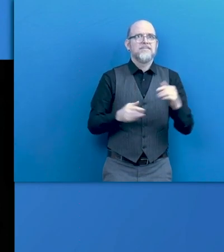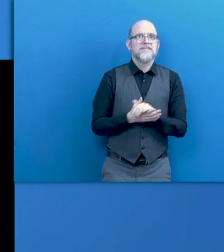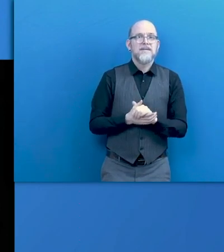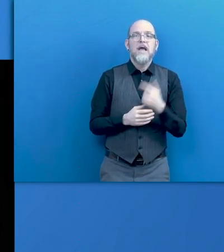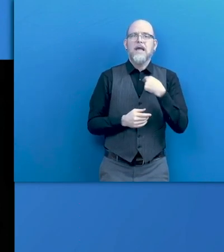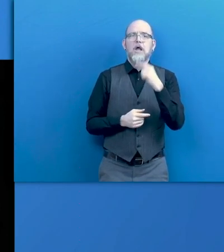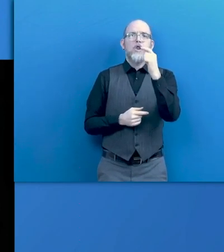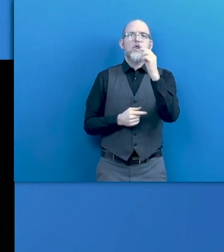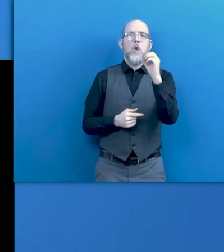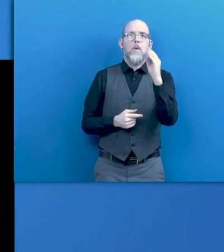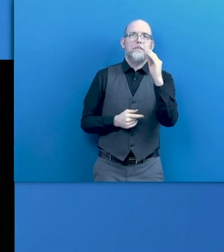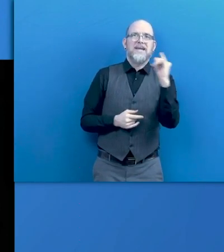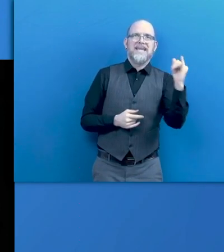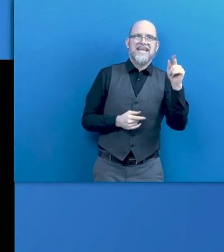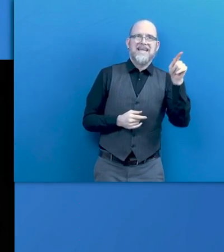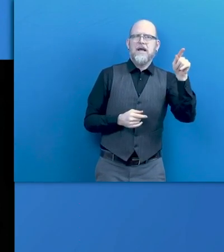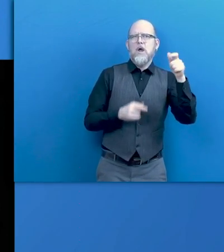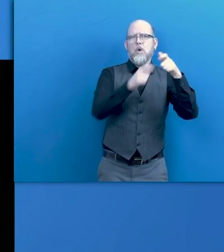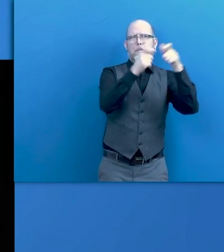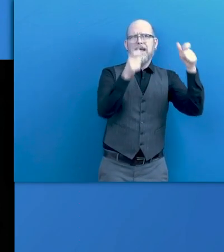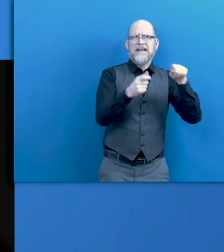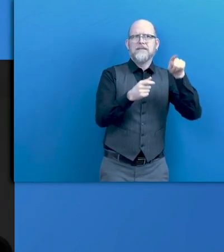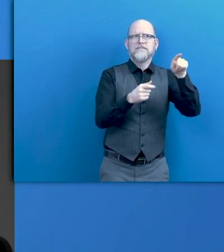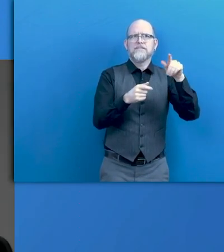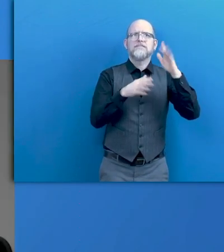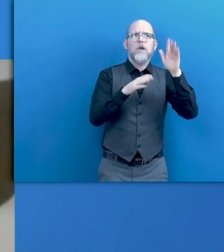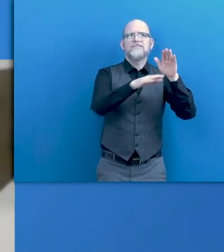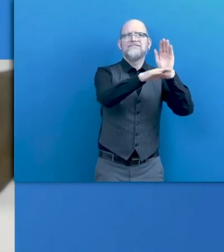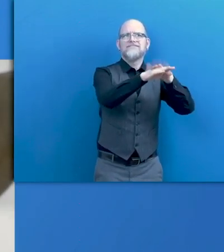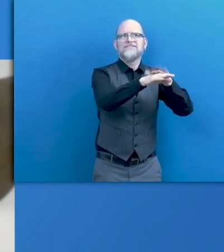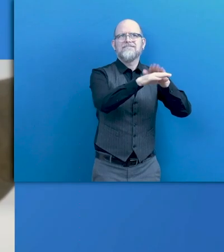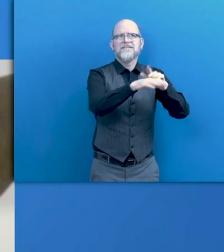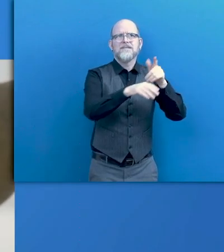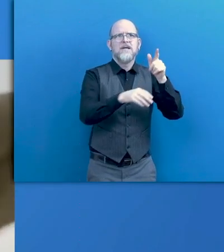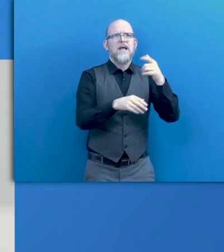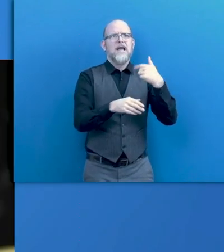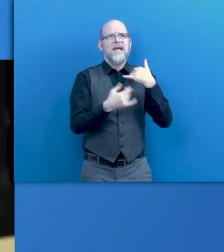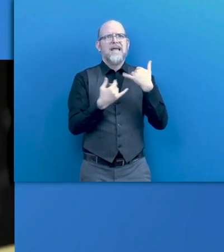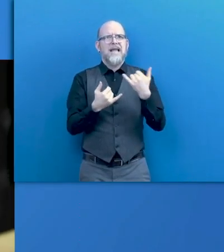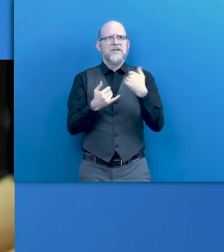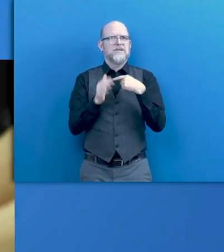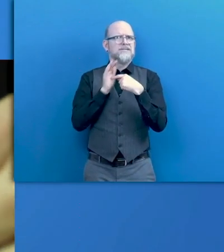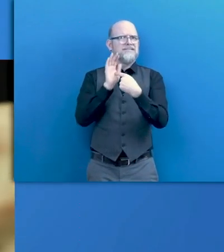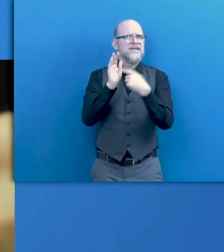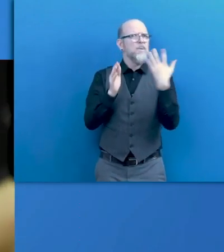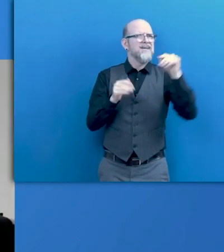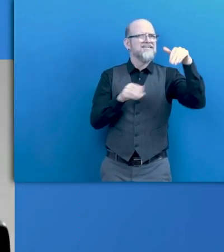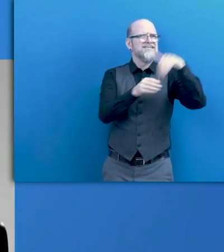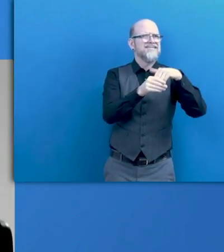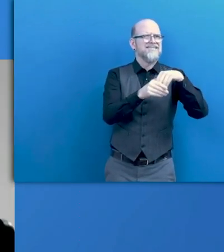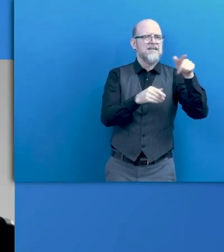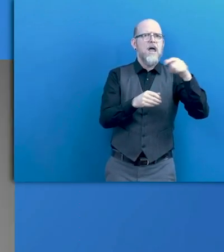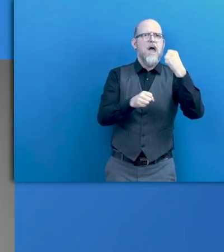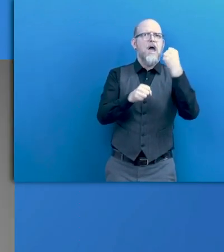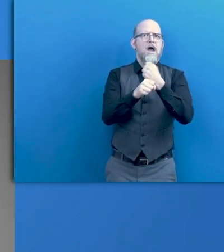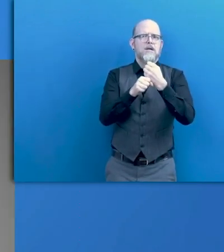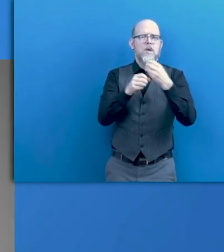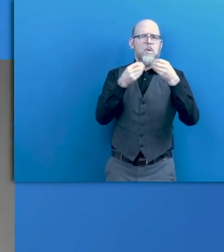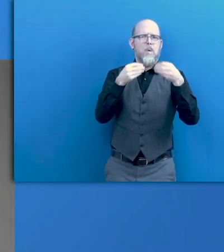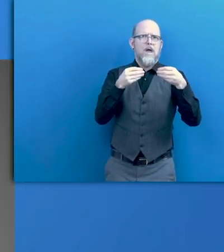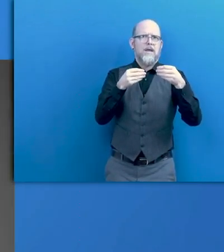Toby, because they also have a slot at the event. Just to explain Toby to the audience. Toby is, they build hardware, so basically